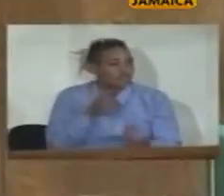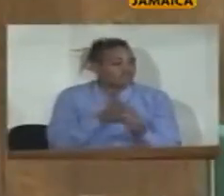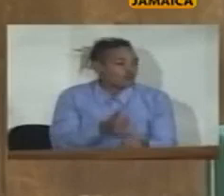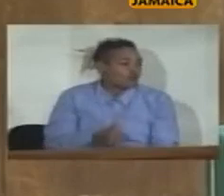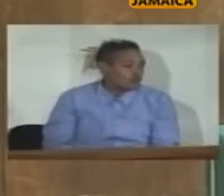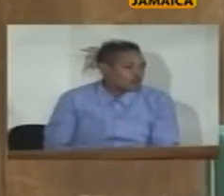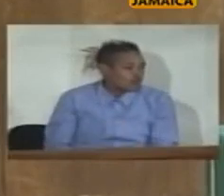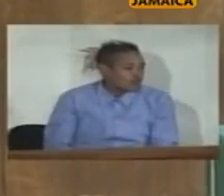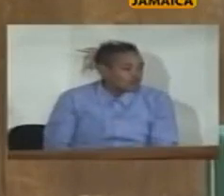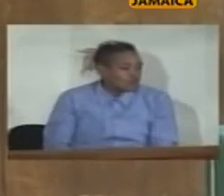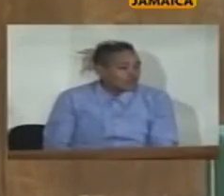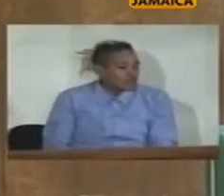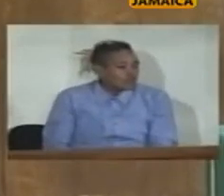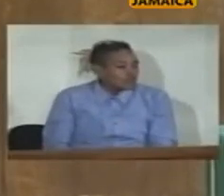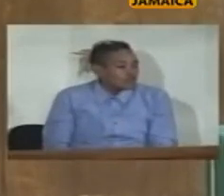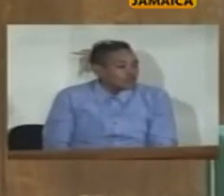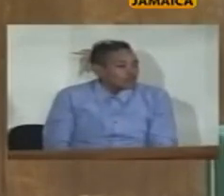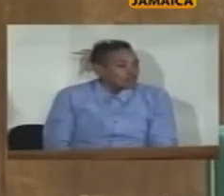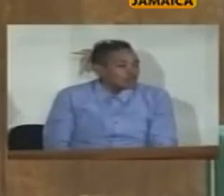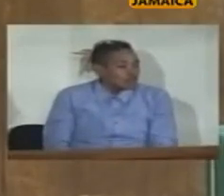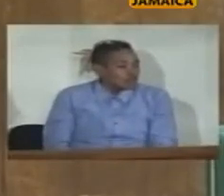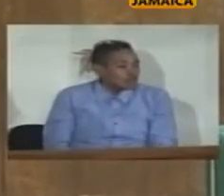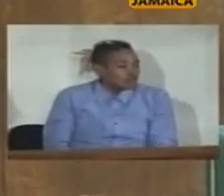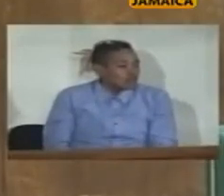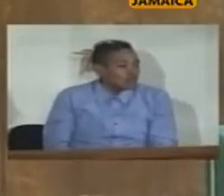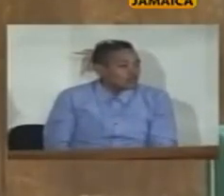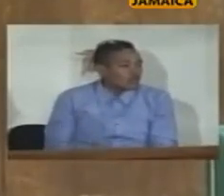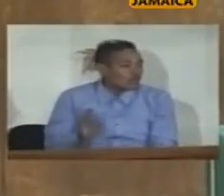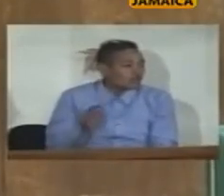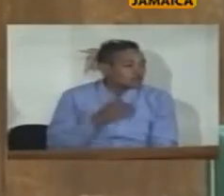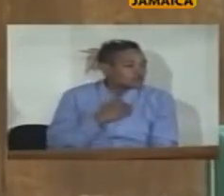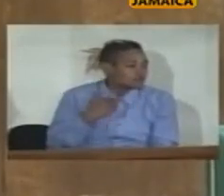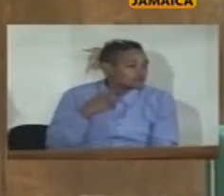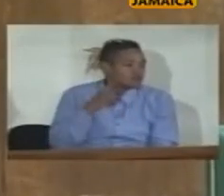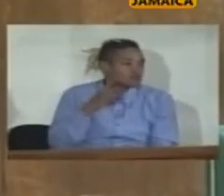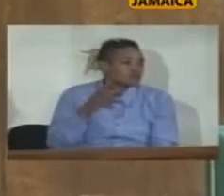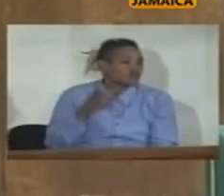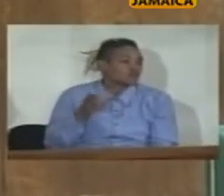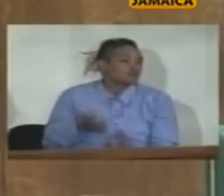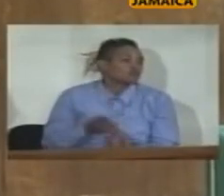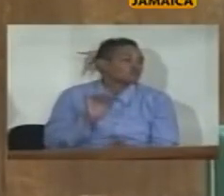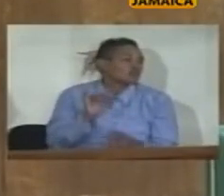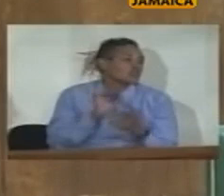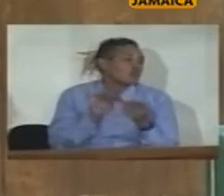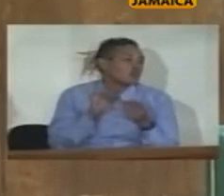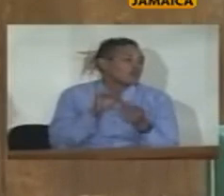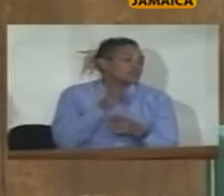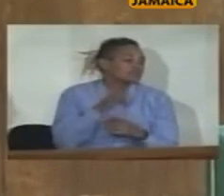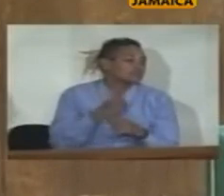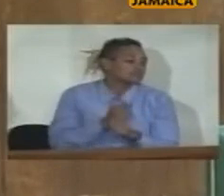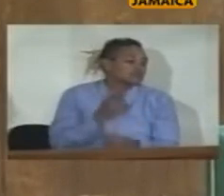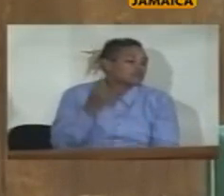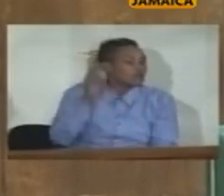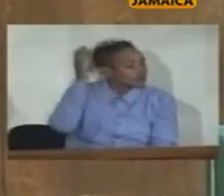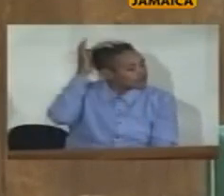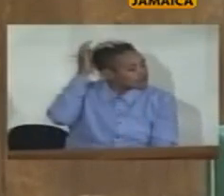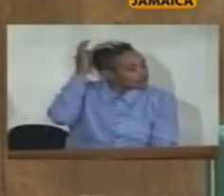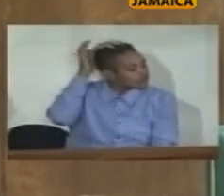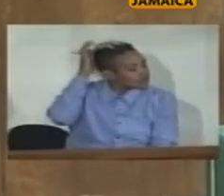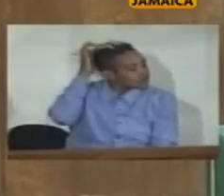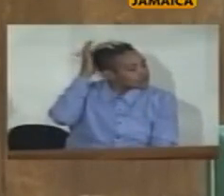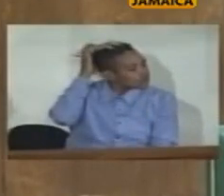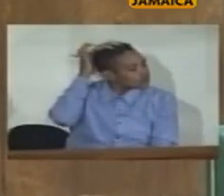I think you need to bring an end to this and ask the member to withdraw the comments that he has made. He's in breach of the